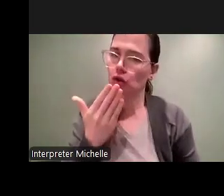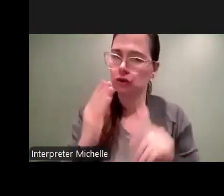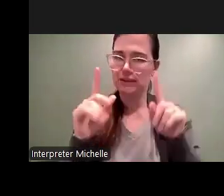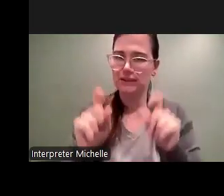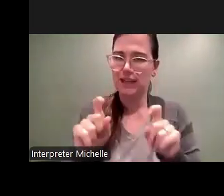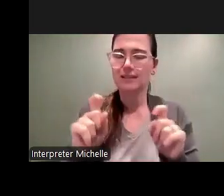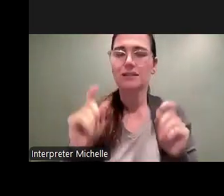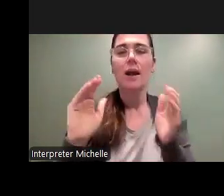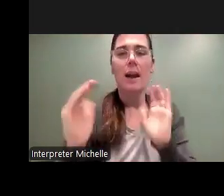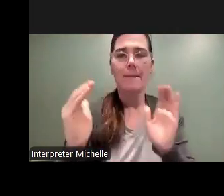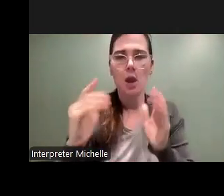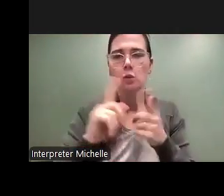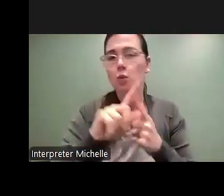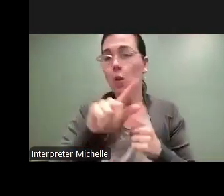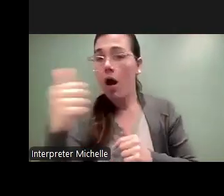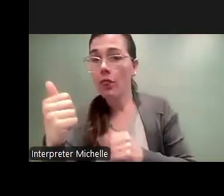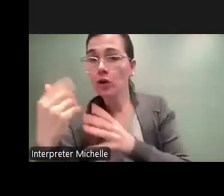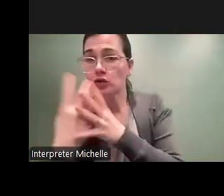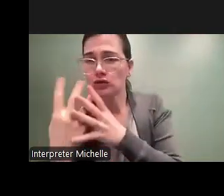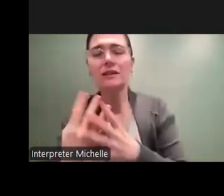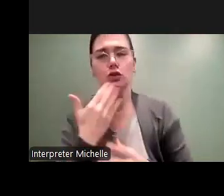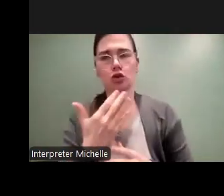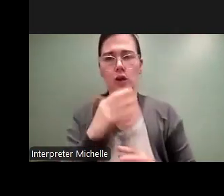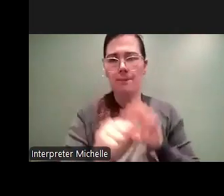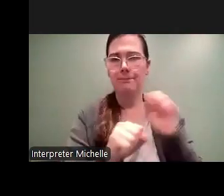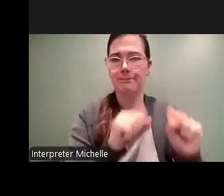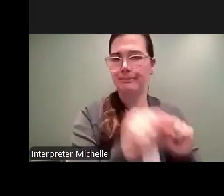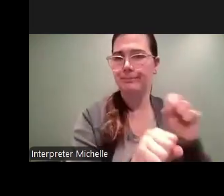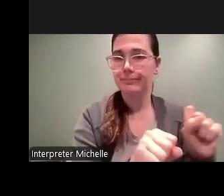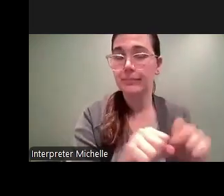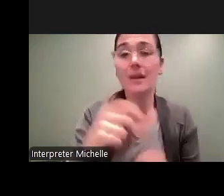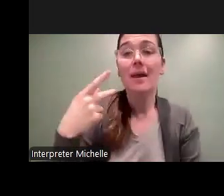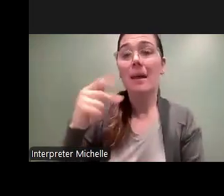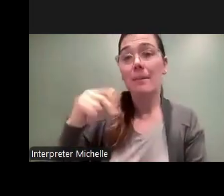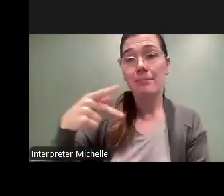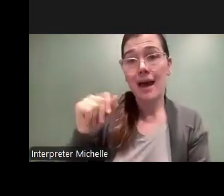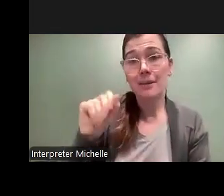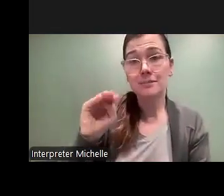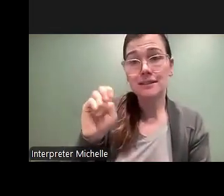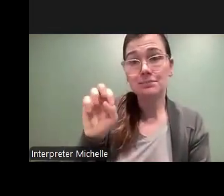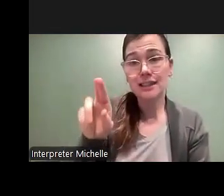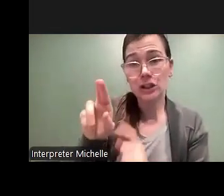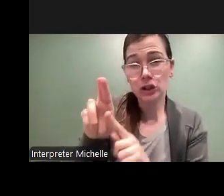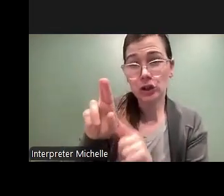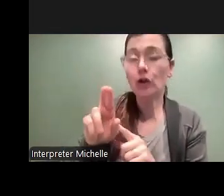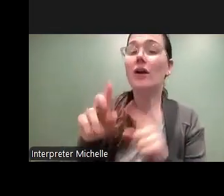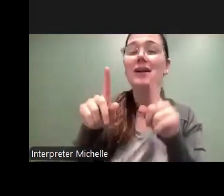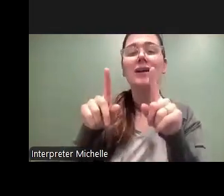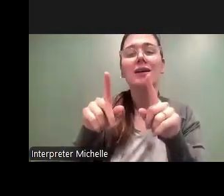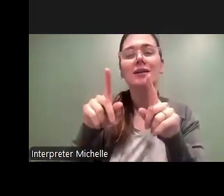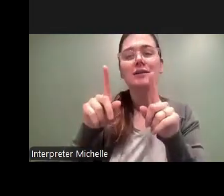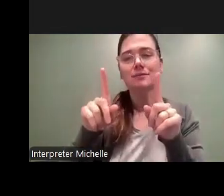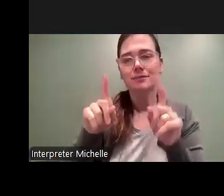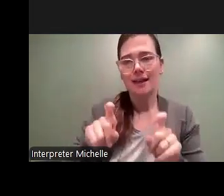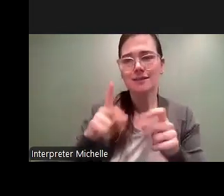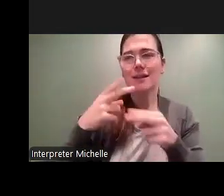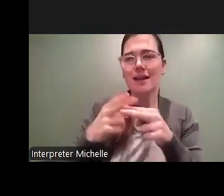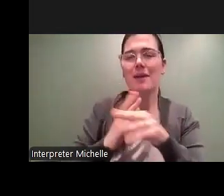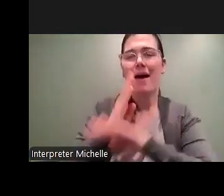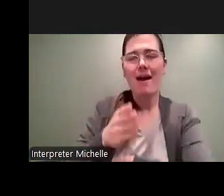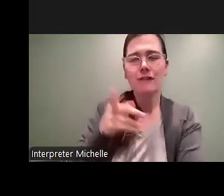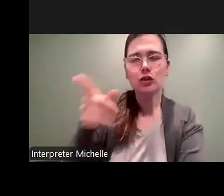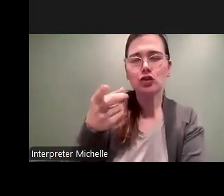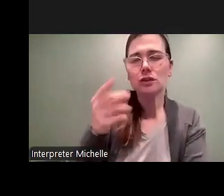there. So the Pap smear or Pap test actually is named from Dr. Papanicolaou,